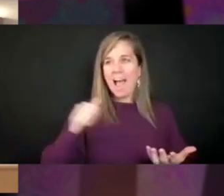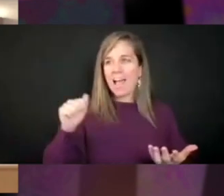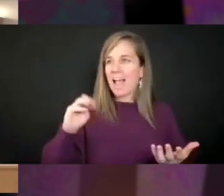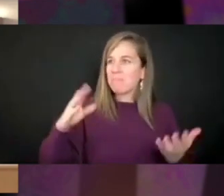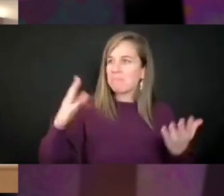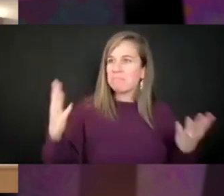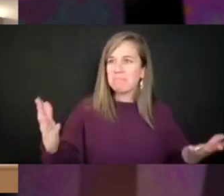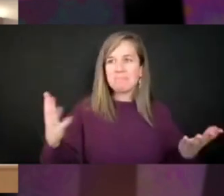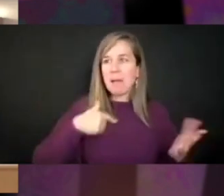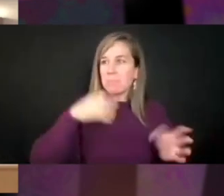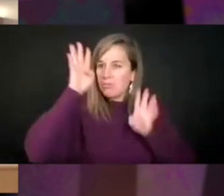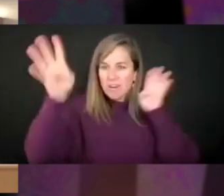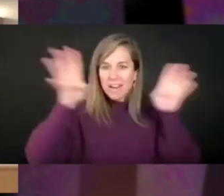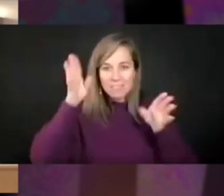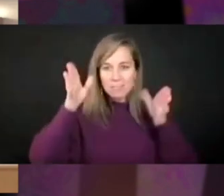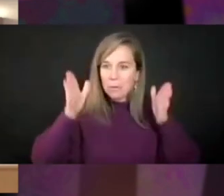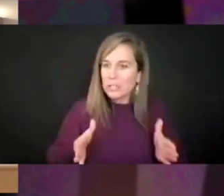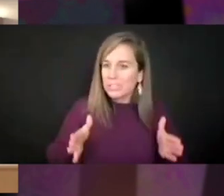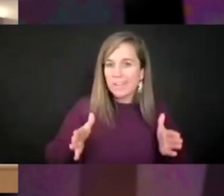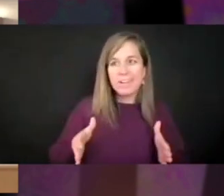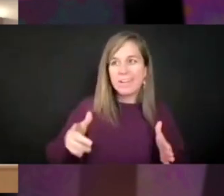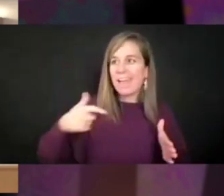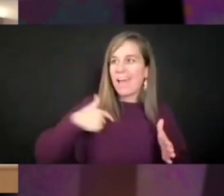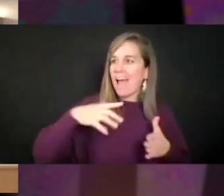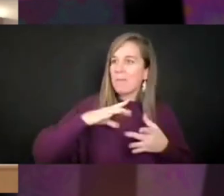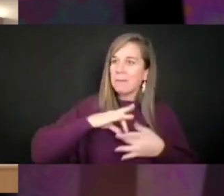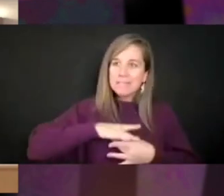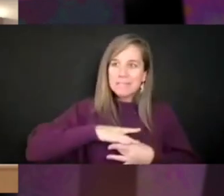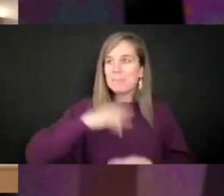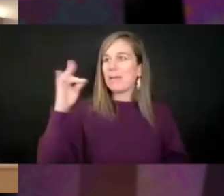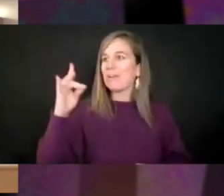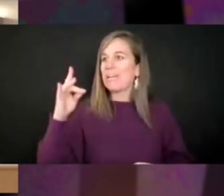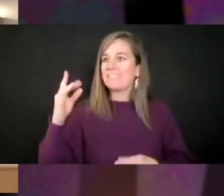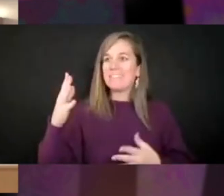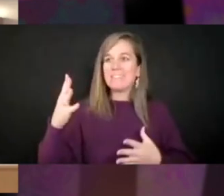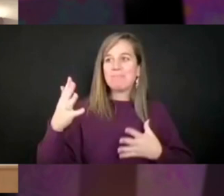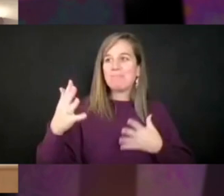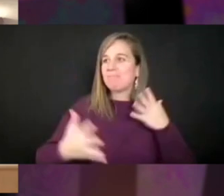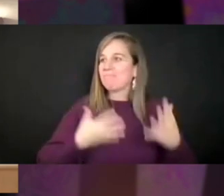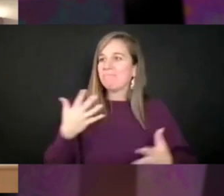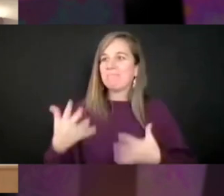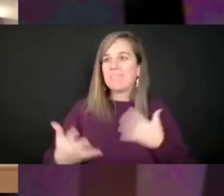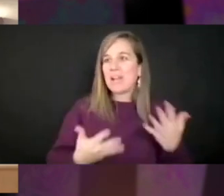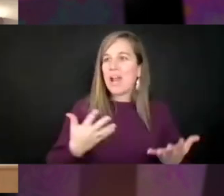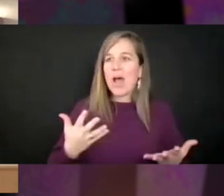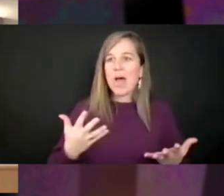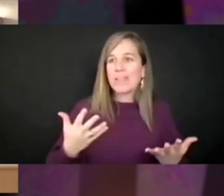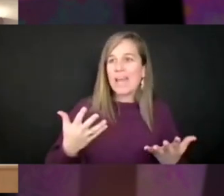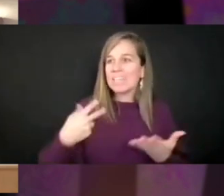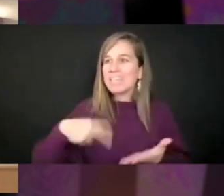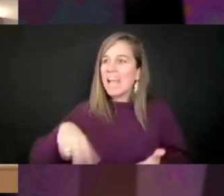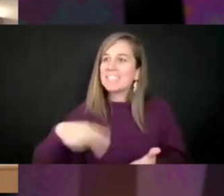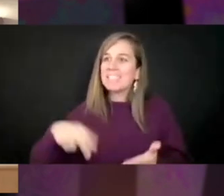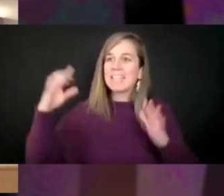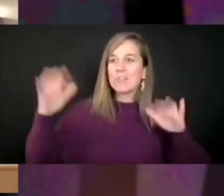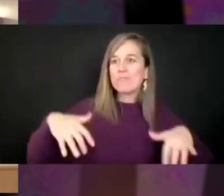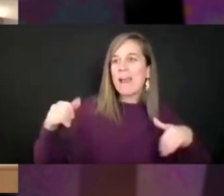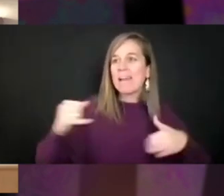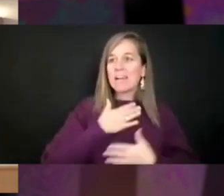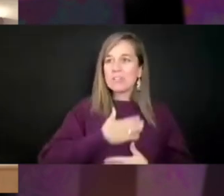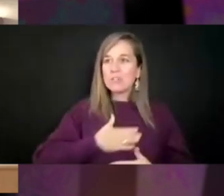I'm a creative person. I'm a spirit that dances with the rain, that enjoys bringing